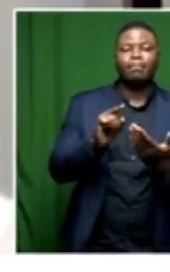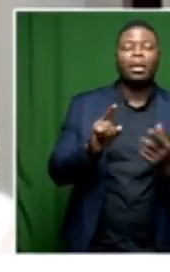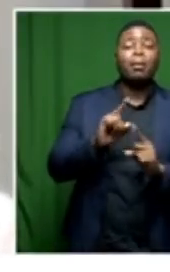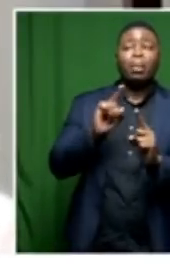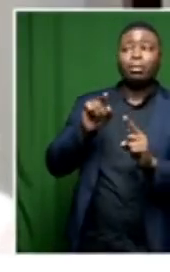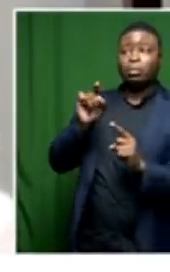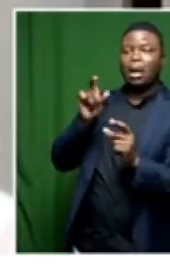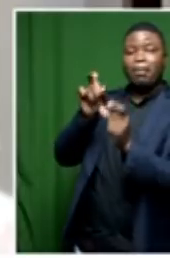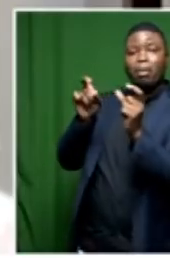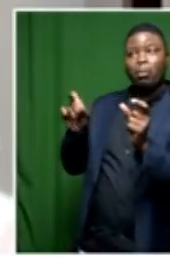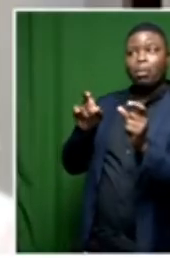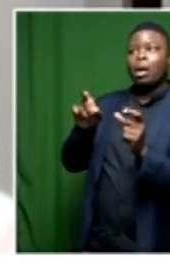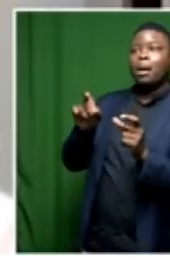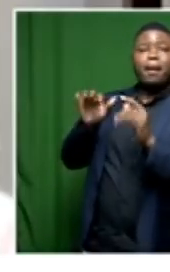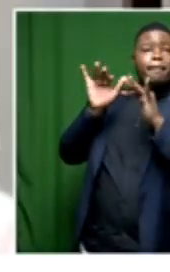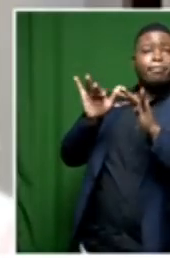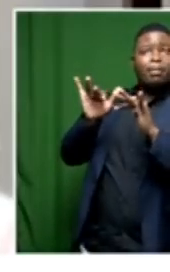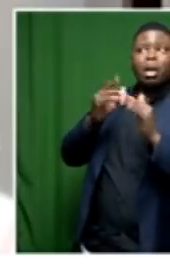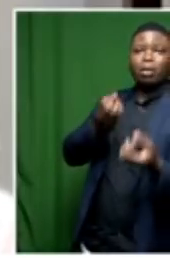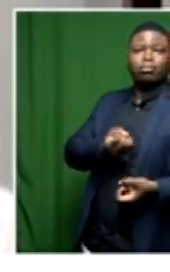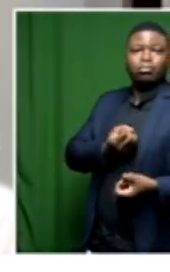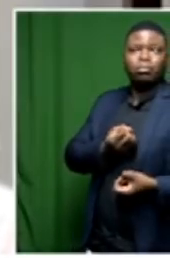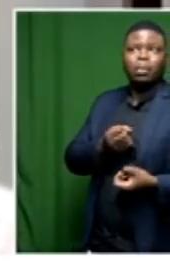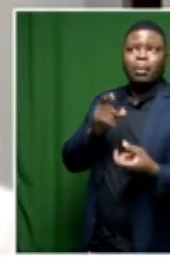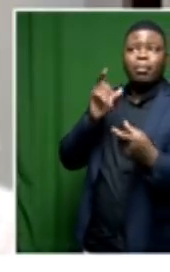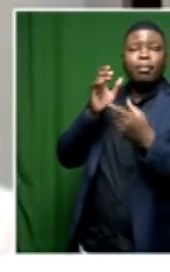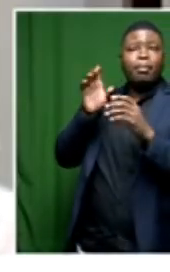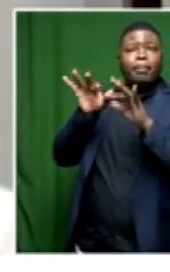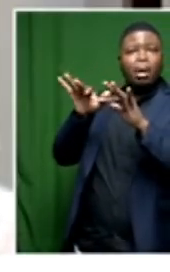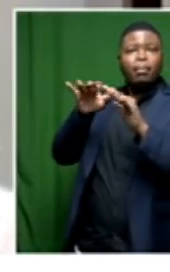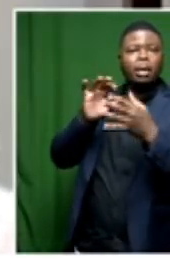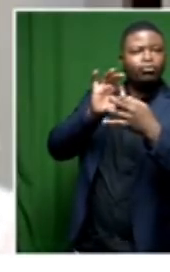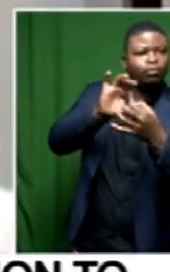of their public utterances, or they are